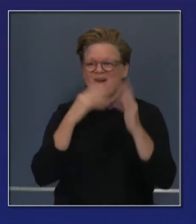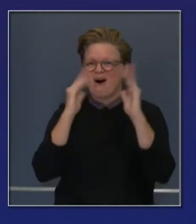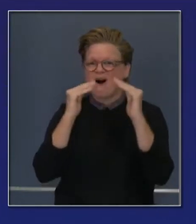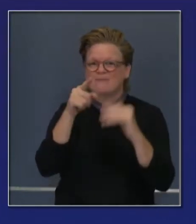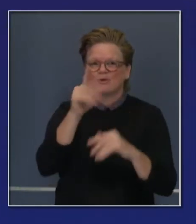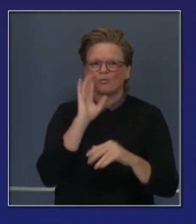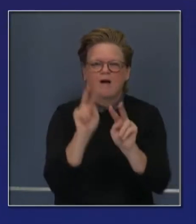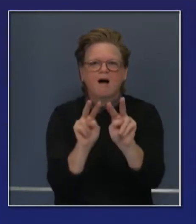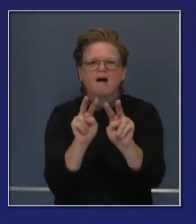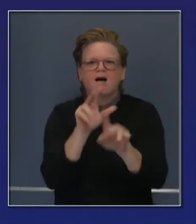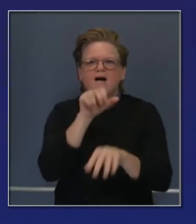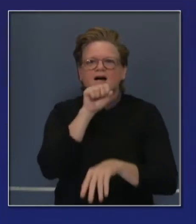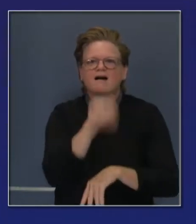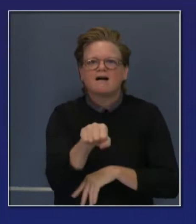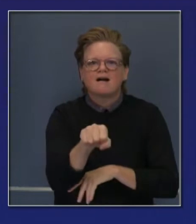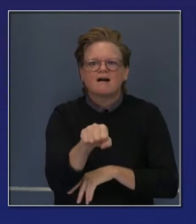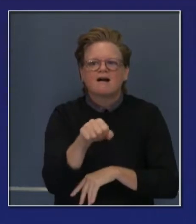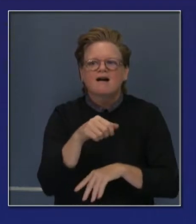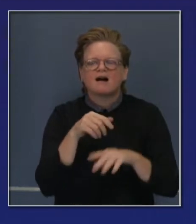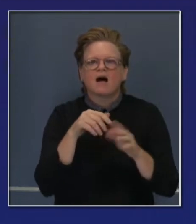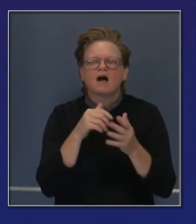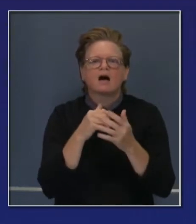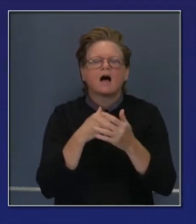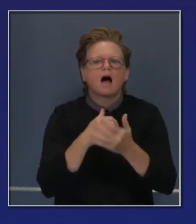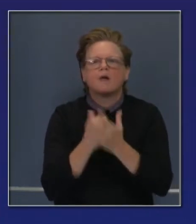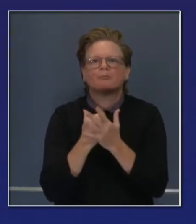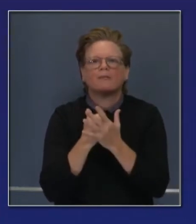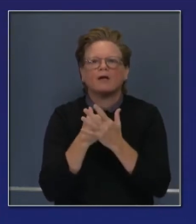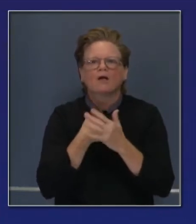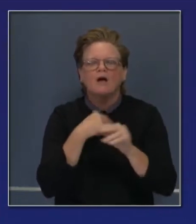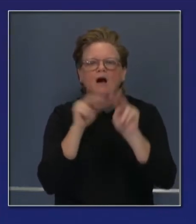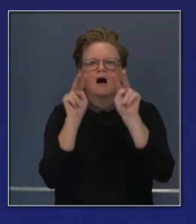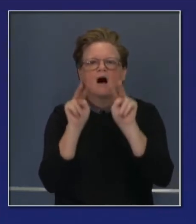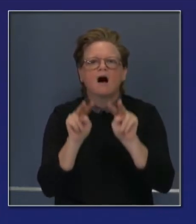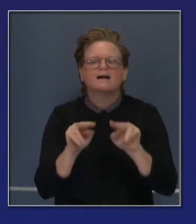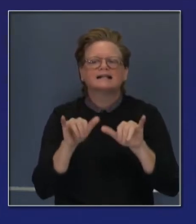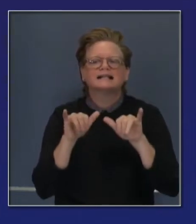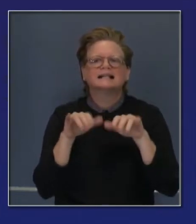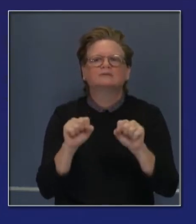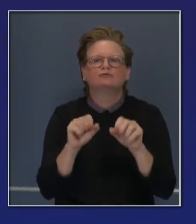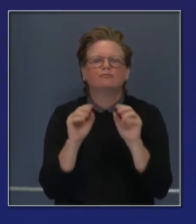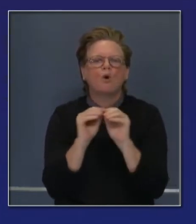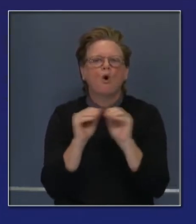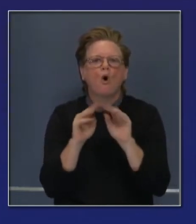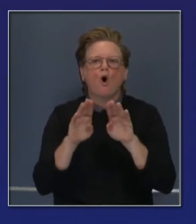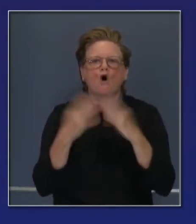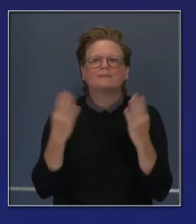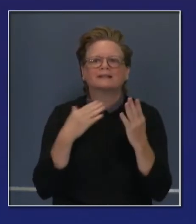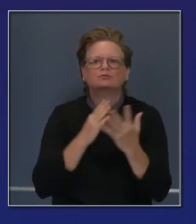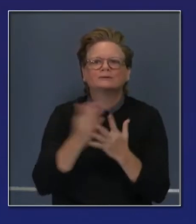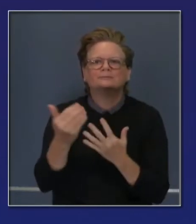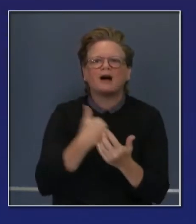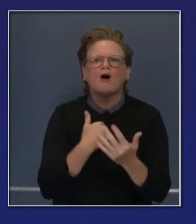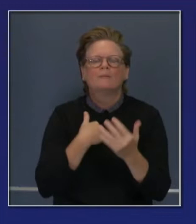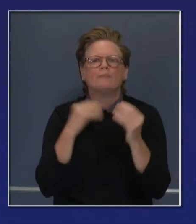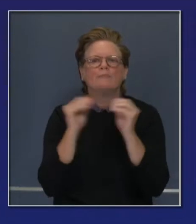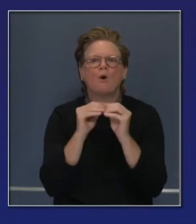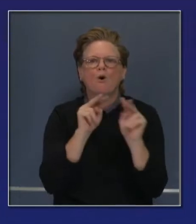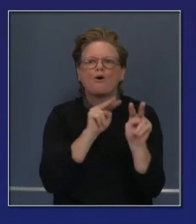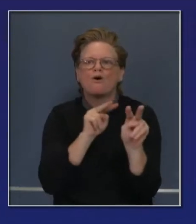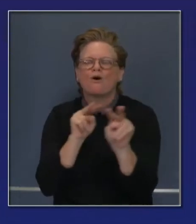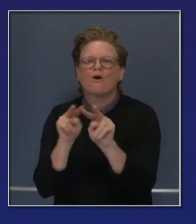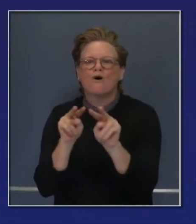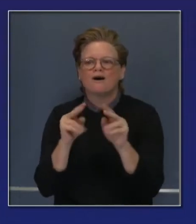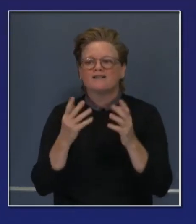accessing information, providing, we hope, more transparency in this space. Again, because you may have seen this for the first time,